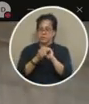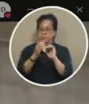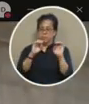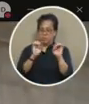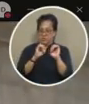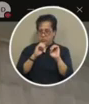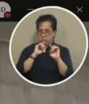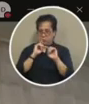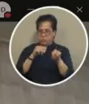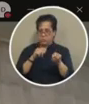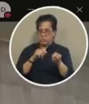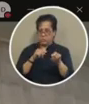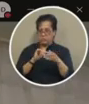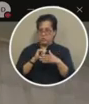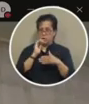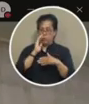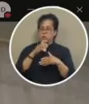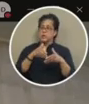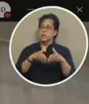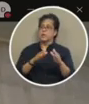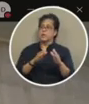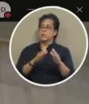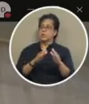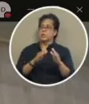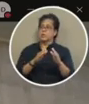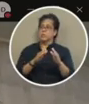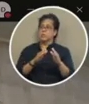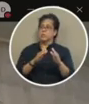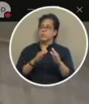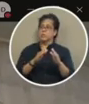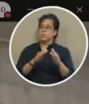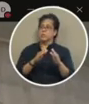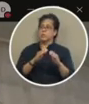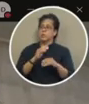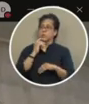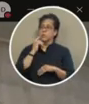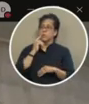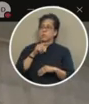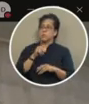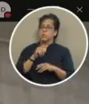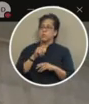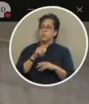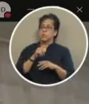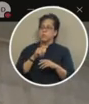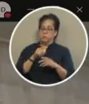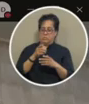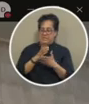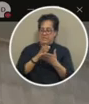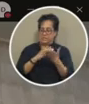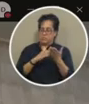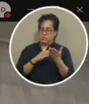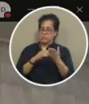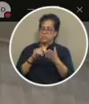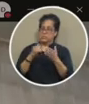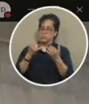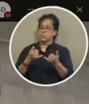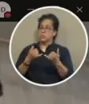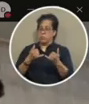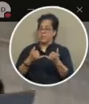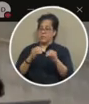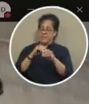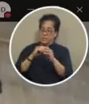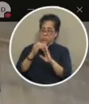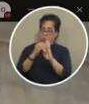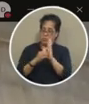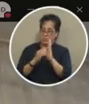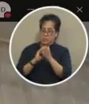order that allows for the section that is currently in the ordinance